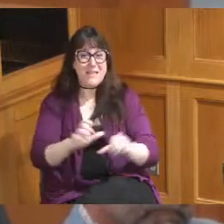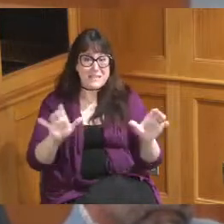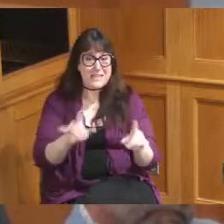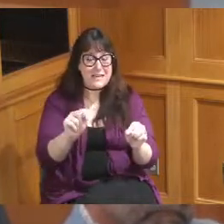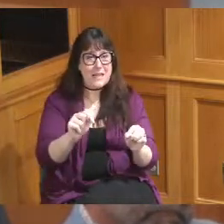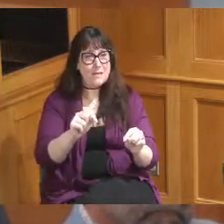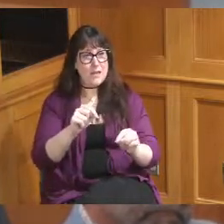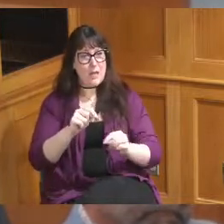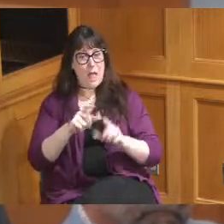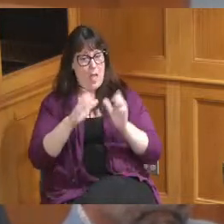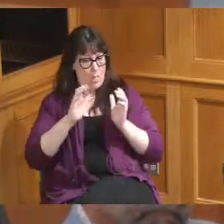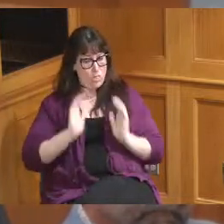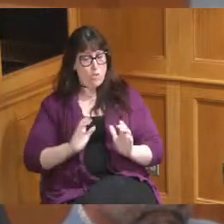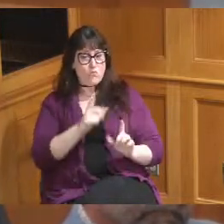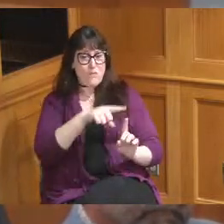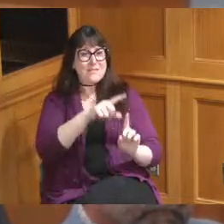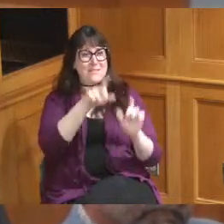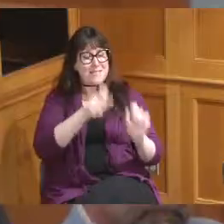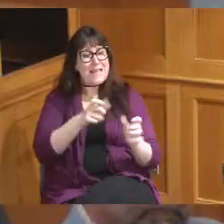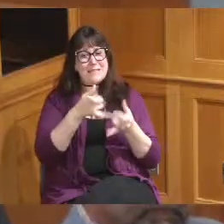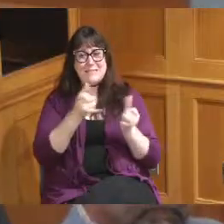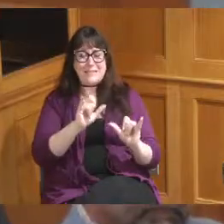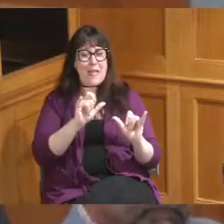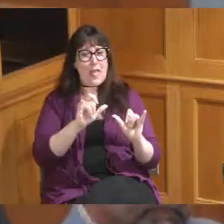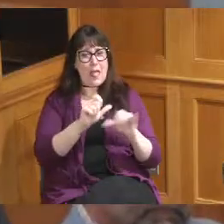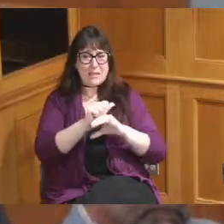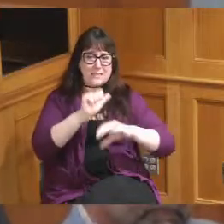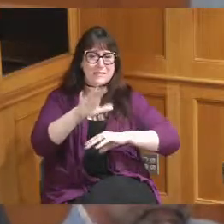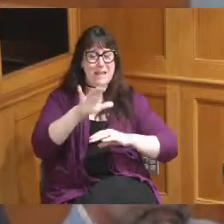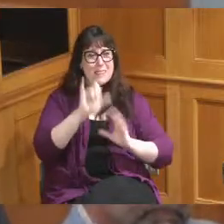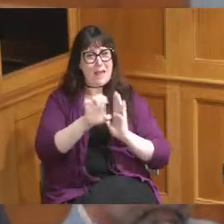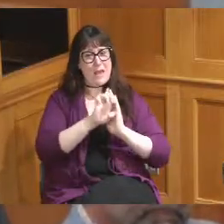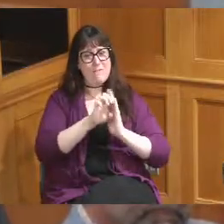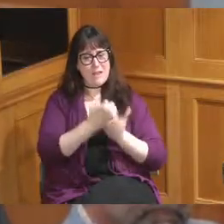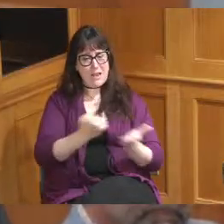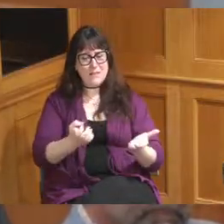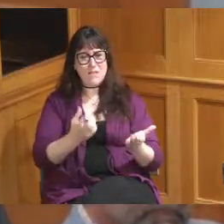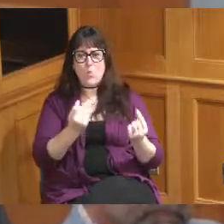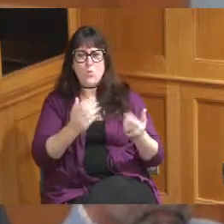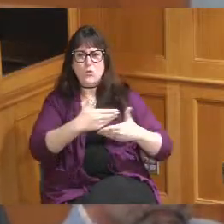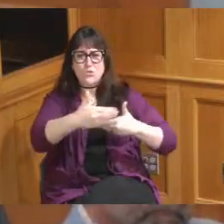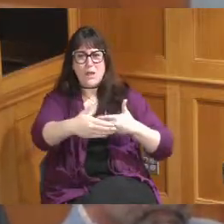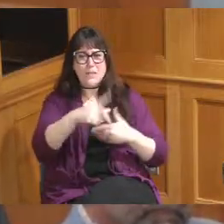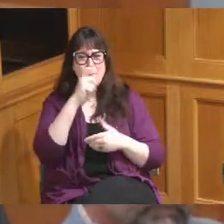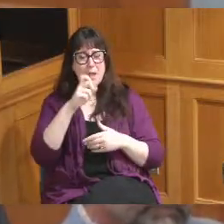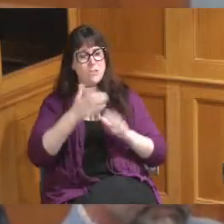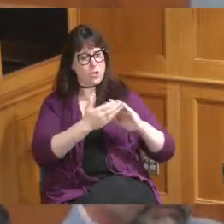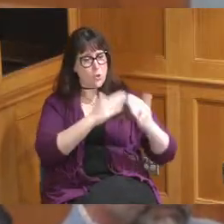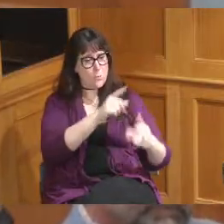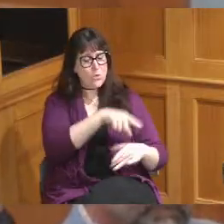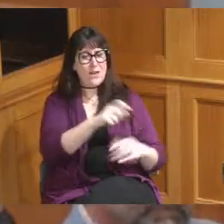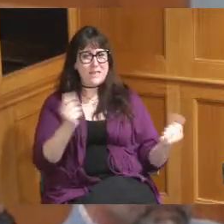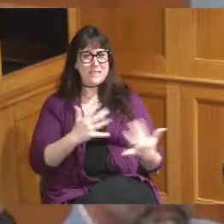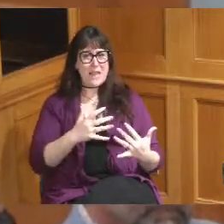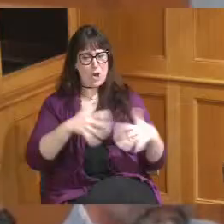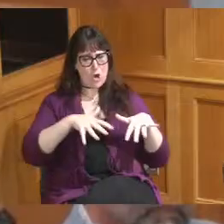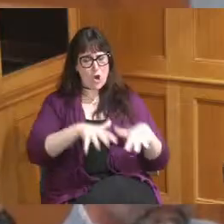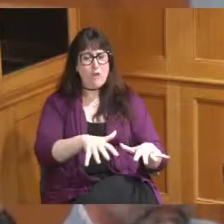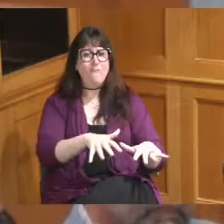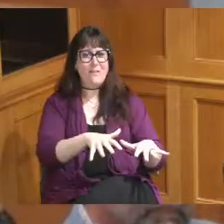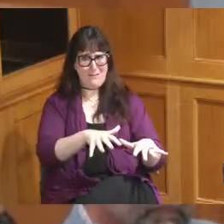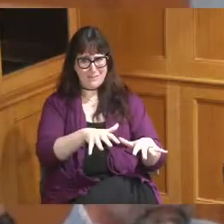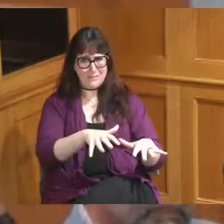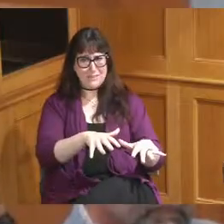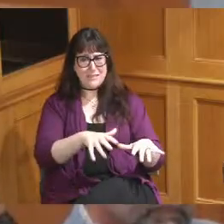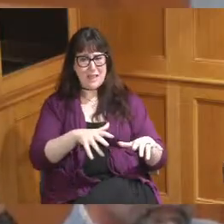this evidence to you all, and we can have a true investigation. We would just like to know next steps, because the community is scared, the community is nervous, and the community